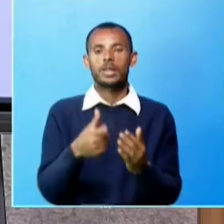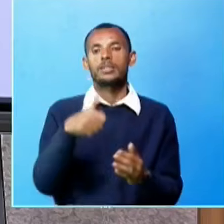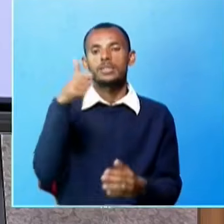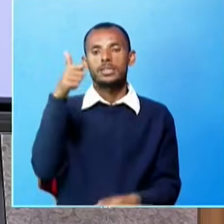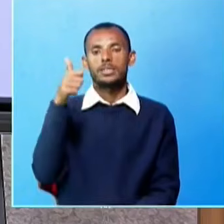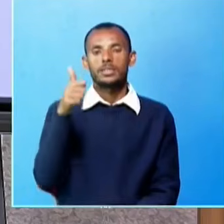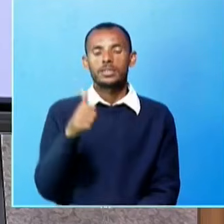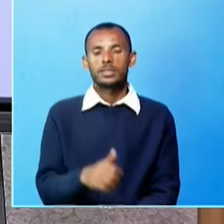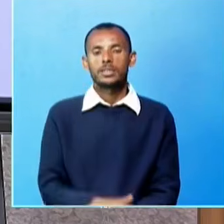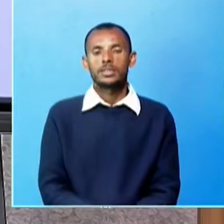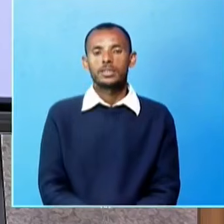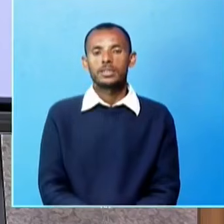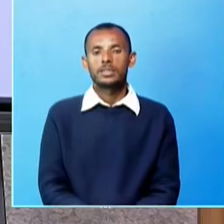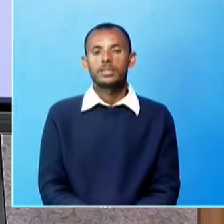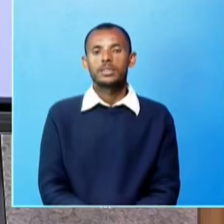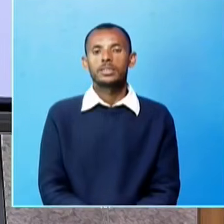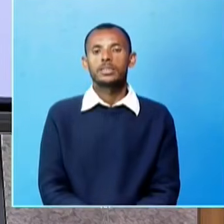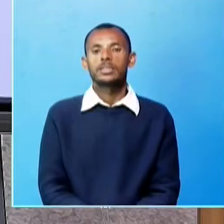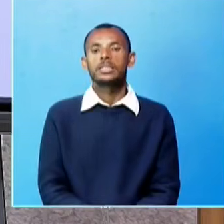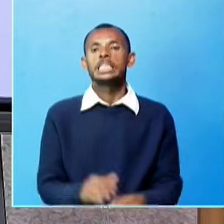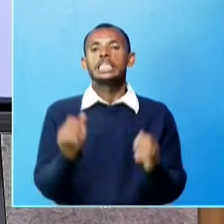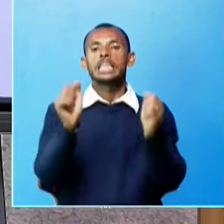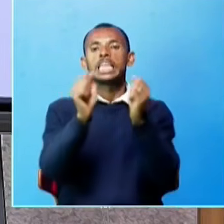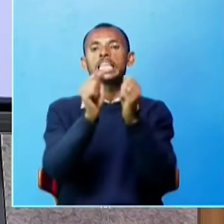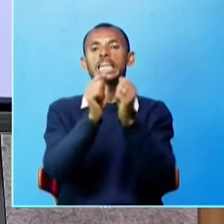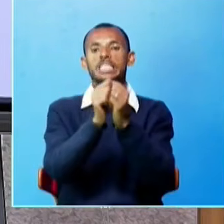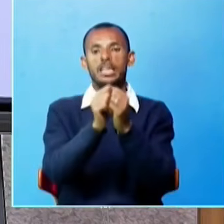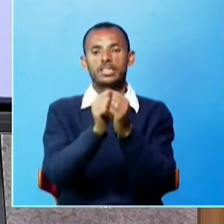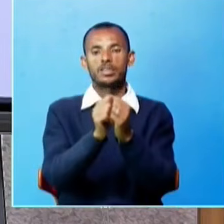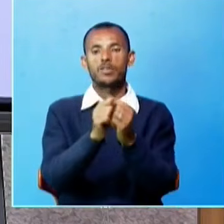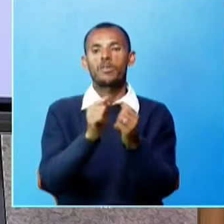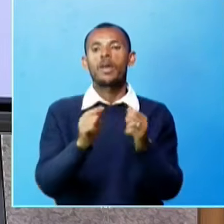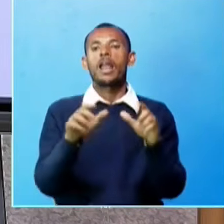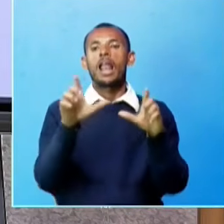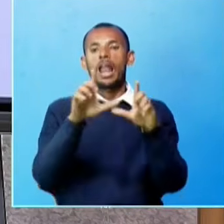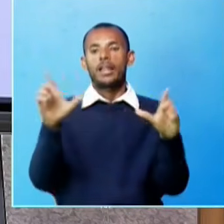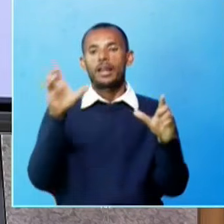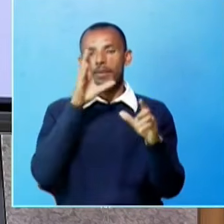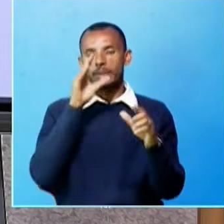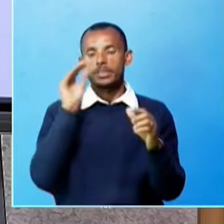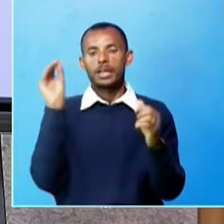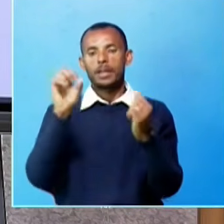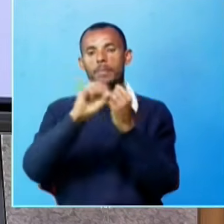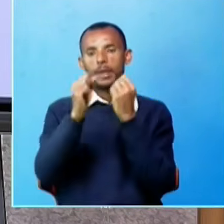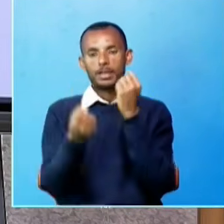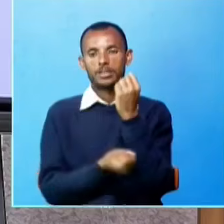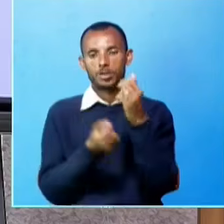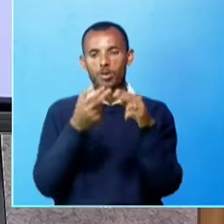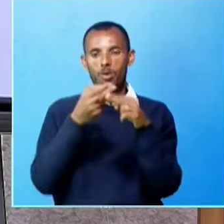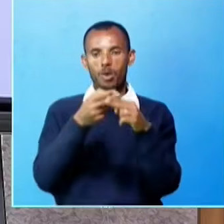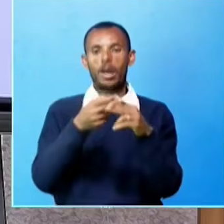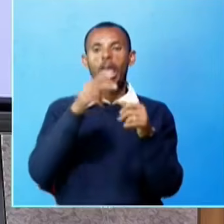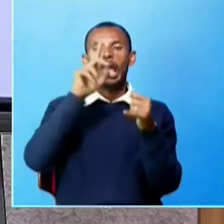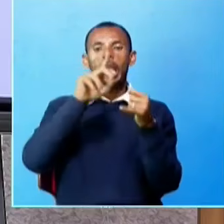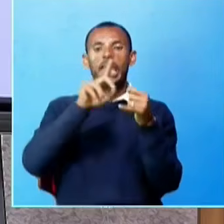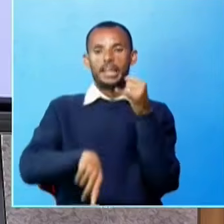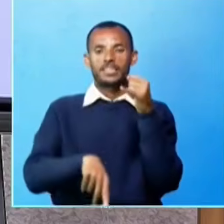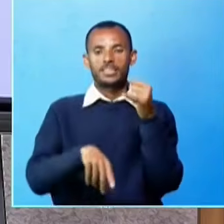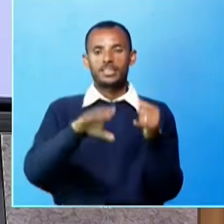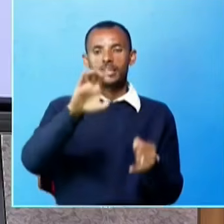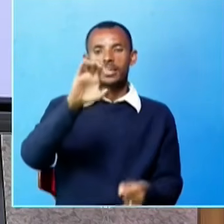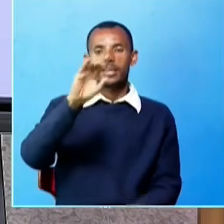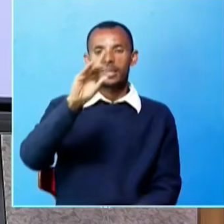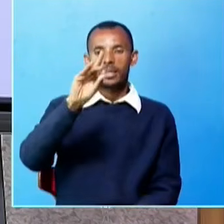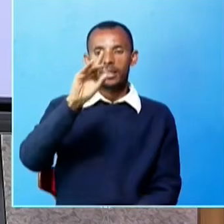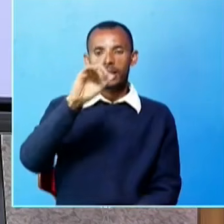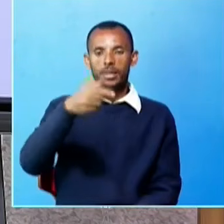is the intersection of a lateral face and the base is called edge. Okay,